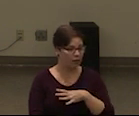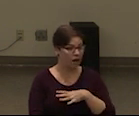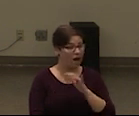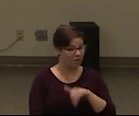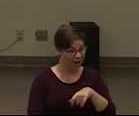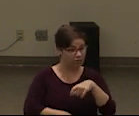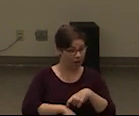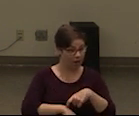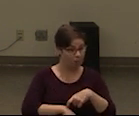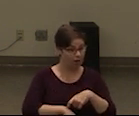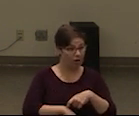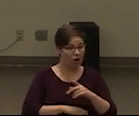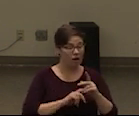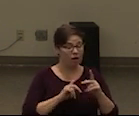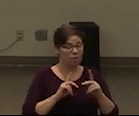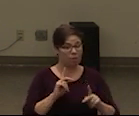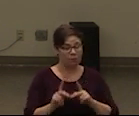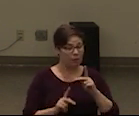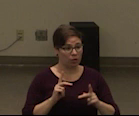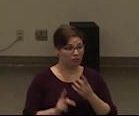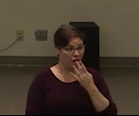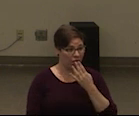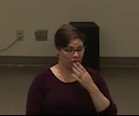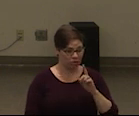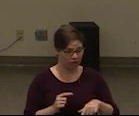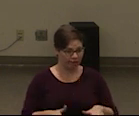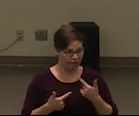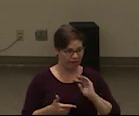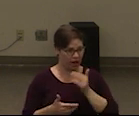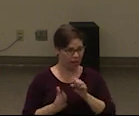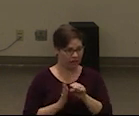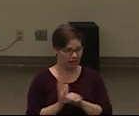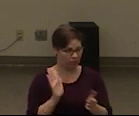Constitution, folks of color were not allowed to live in our state. So it was doing work,